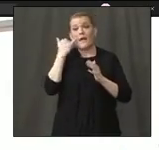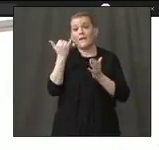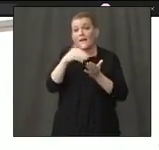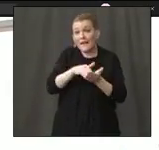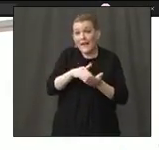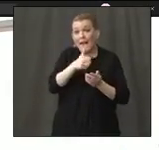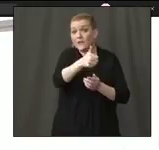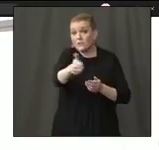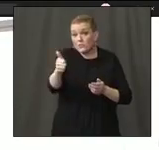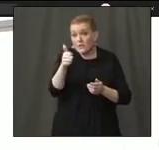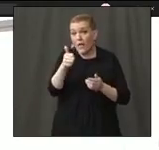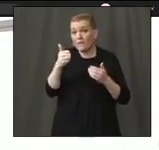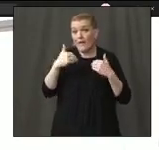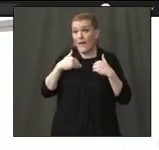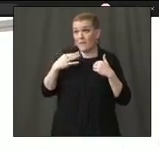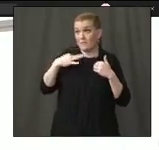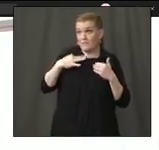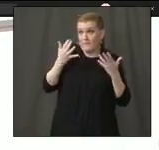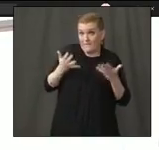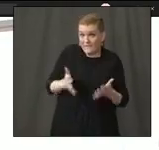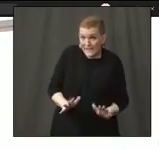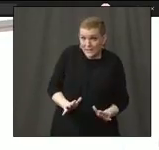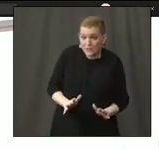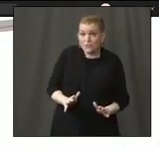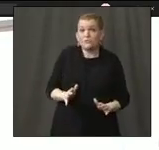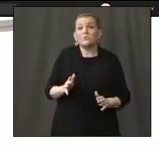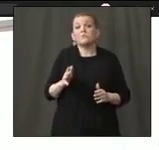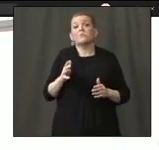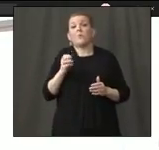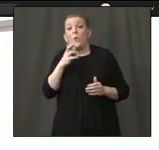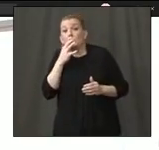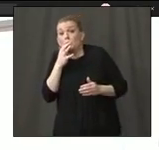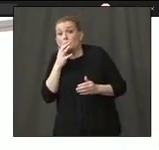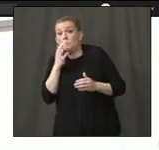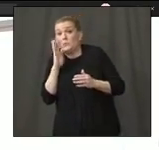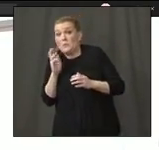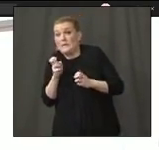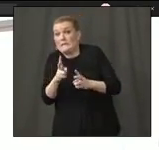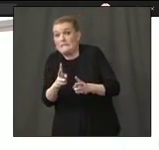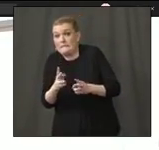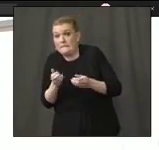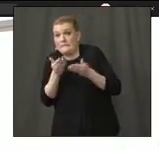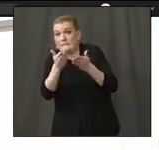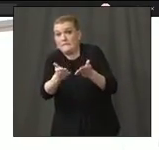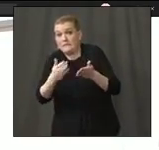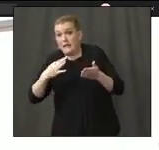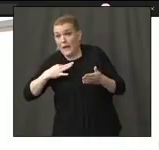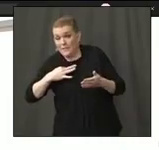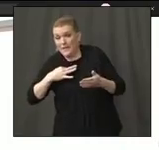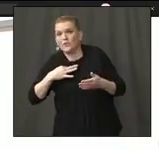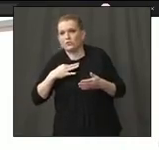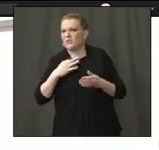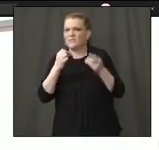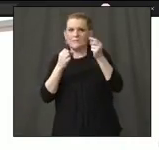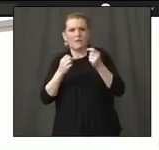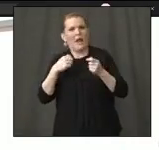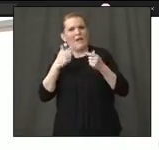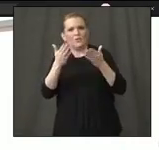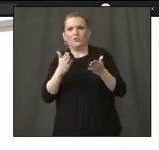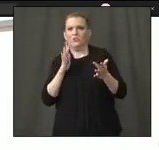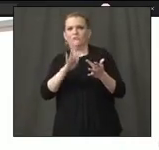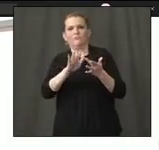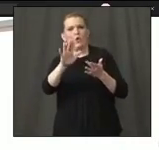PPP, immediately contact your bank and check on your status. If you haven't applied, please get in the